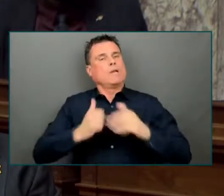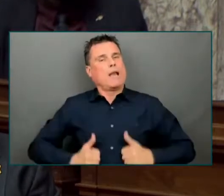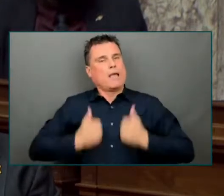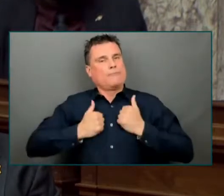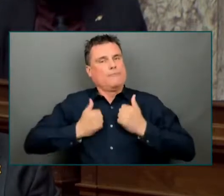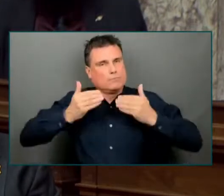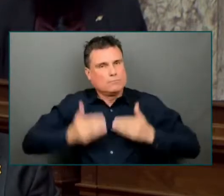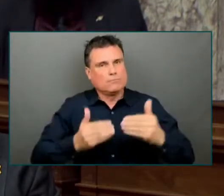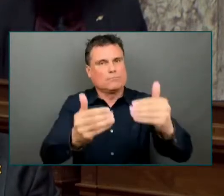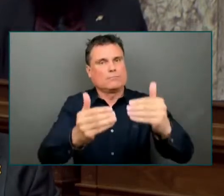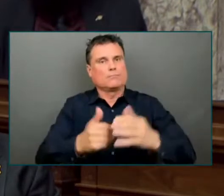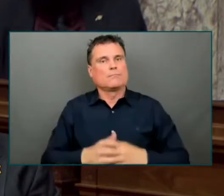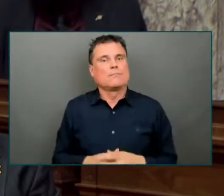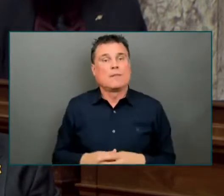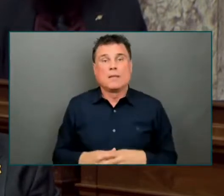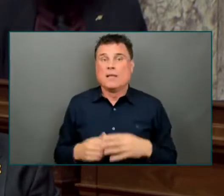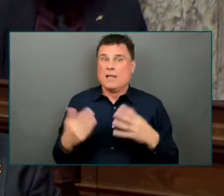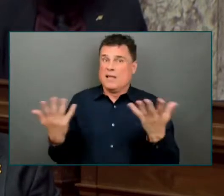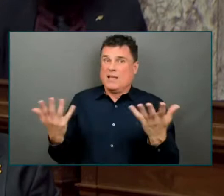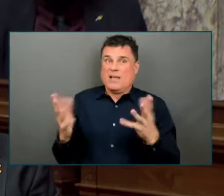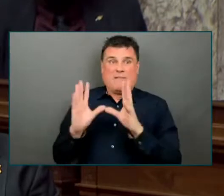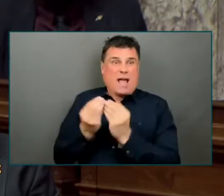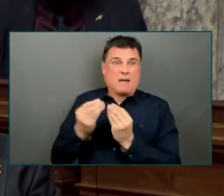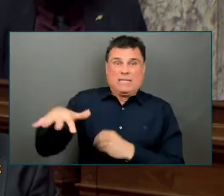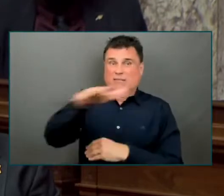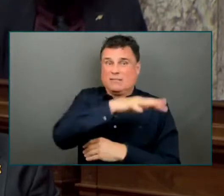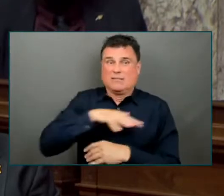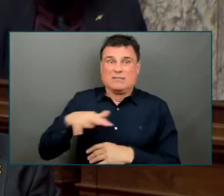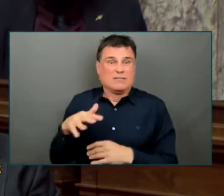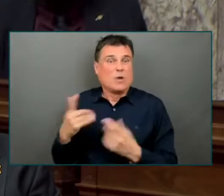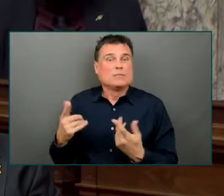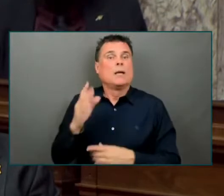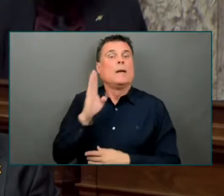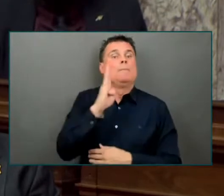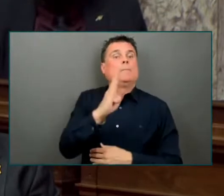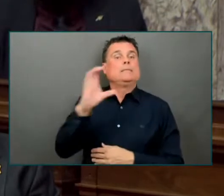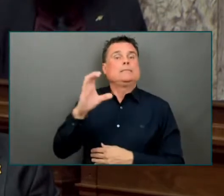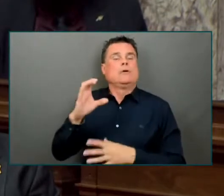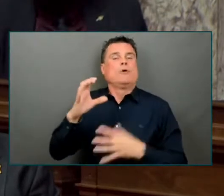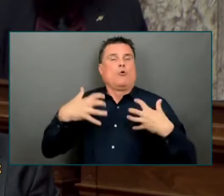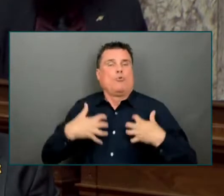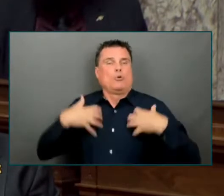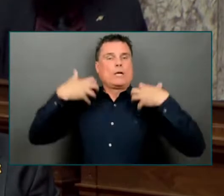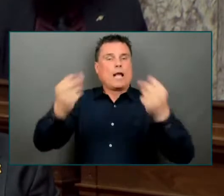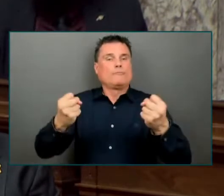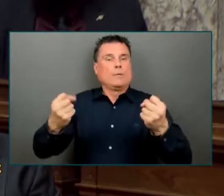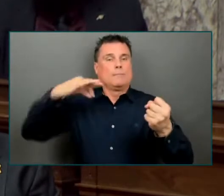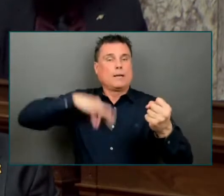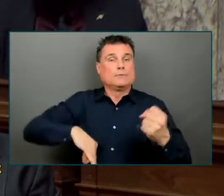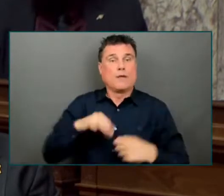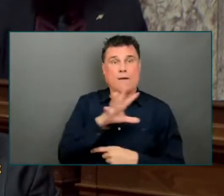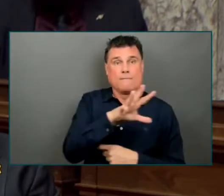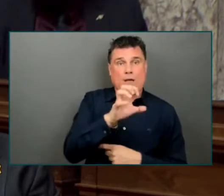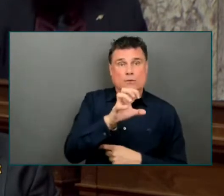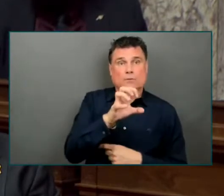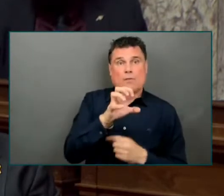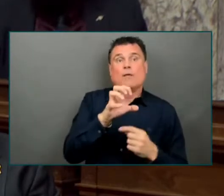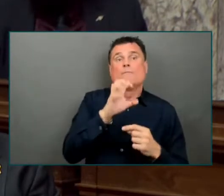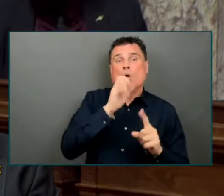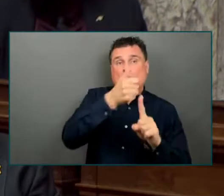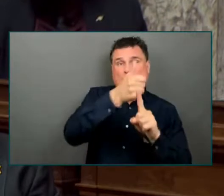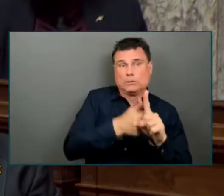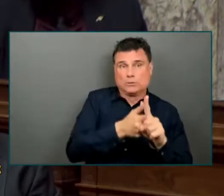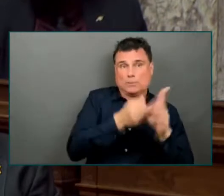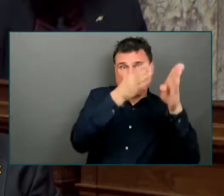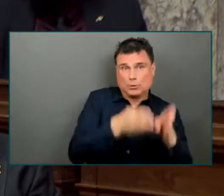families. And I've heard from people who put the money toward healthier groceries for the month, others who are using it for perhaps a long overdue